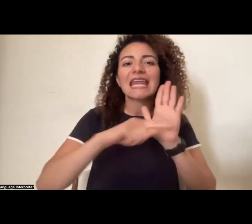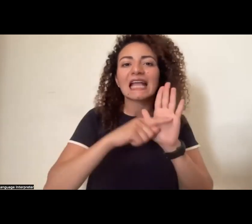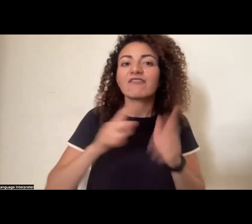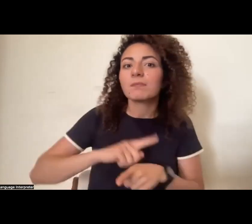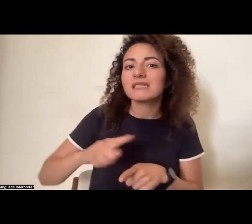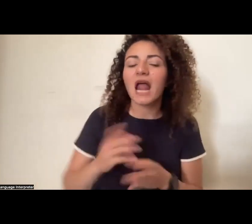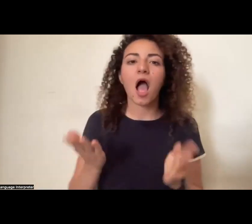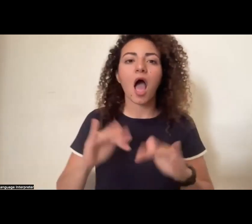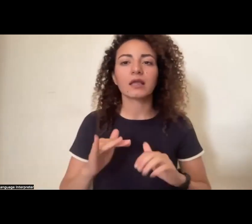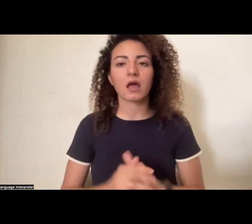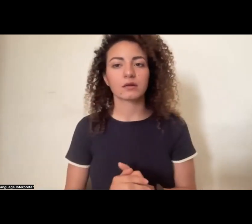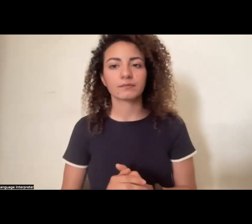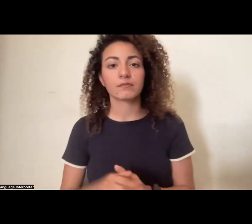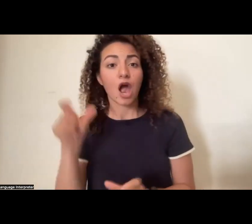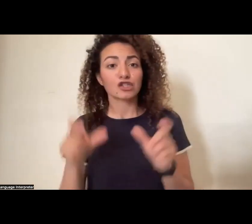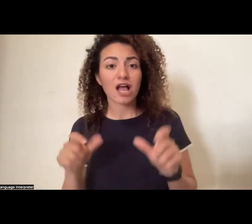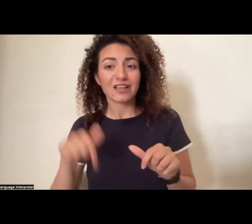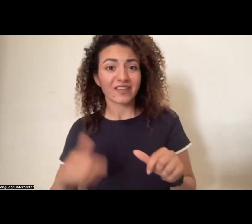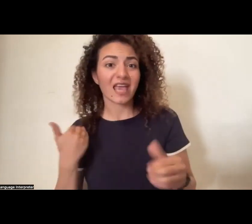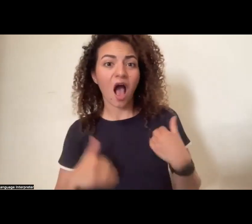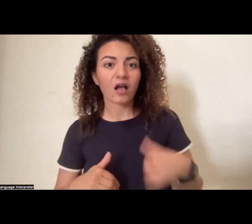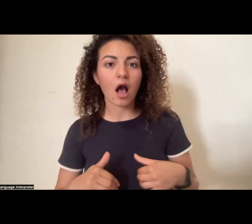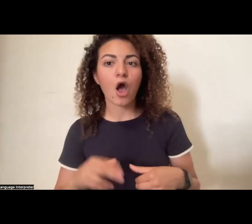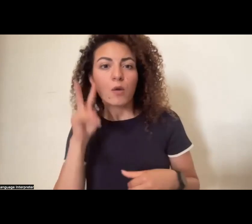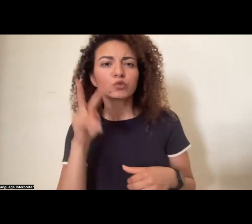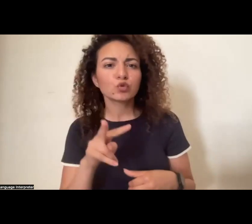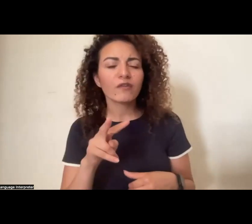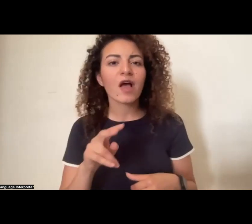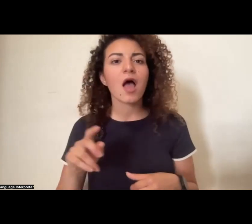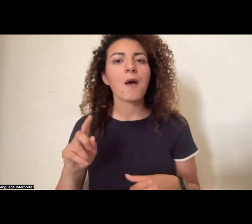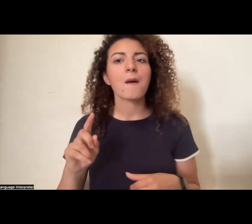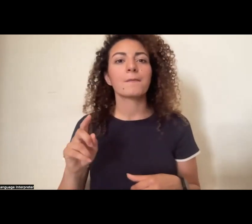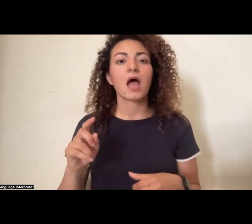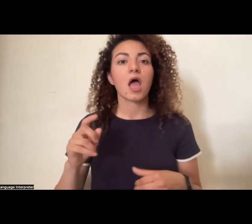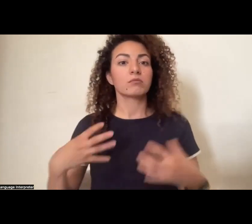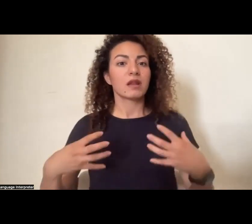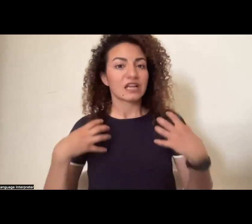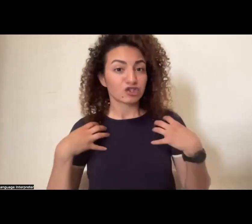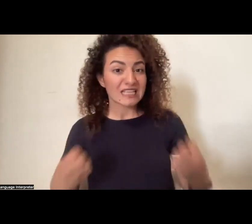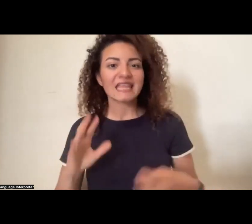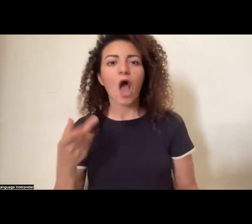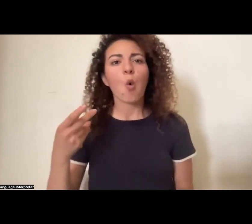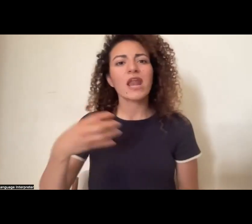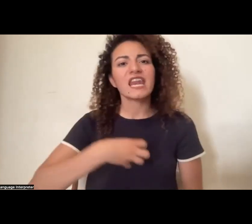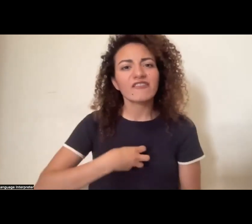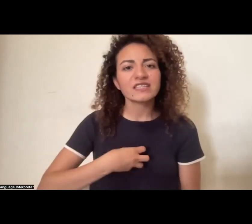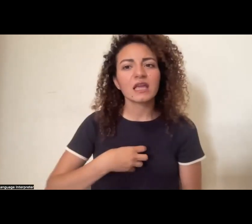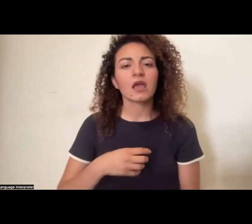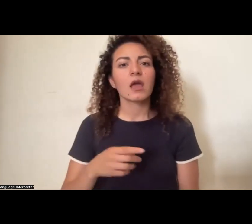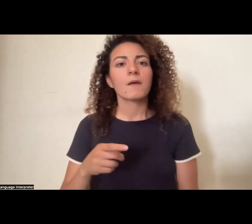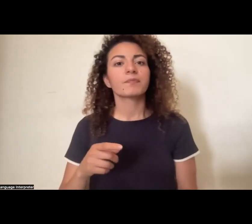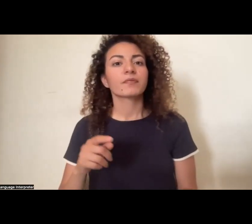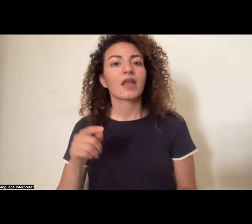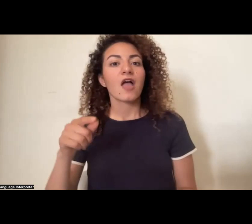of disabilities are forms that are very subtle, that we do not see, whether physical or mental or psychological. For example, people with